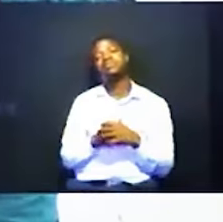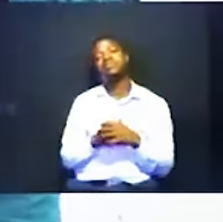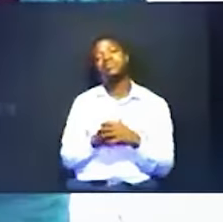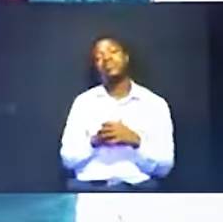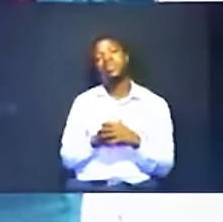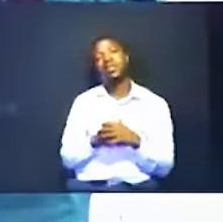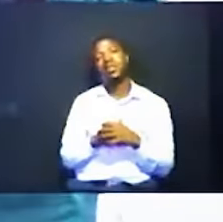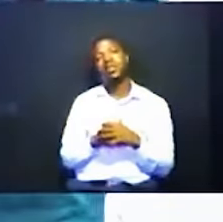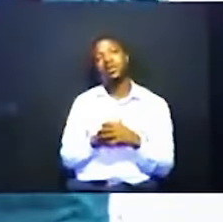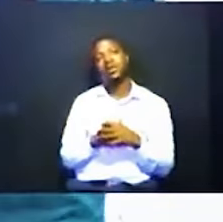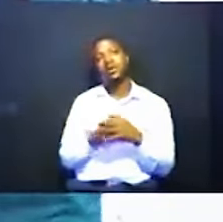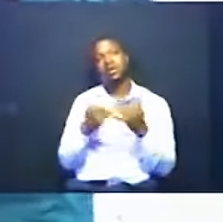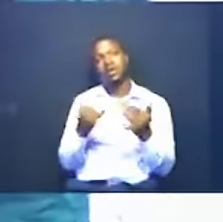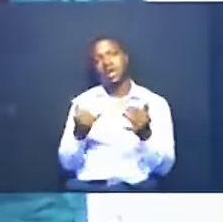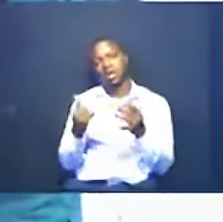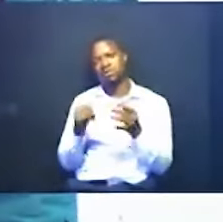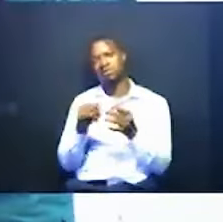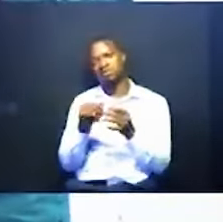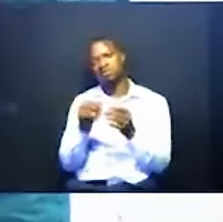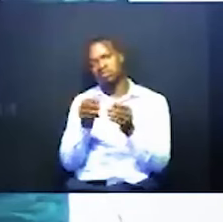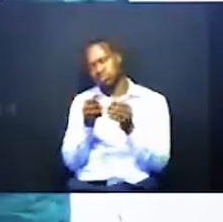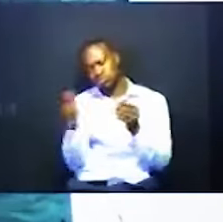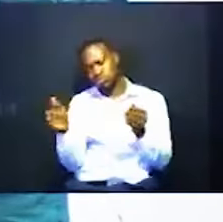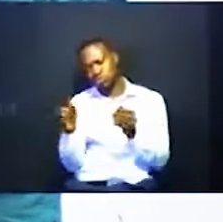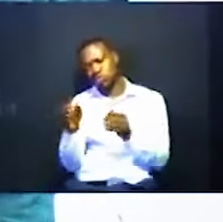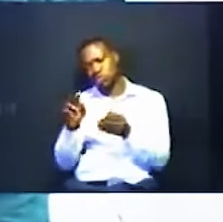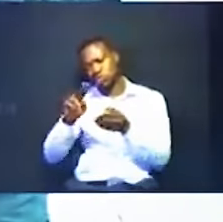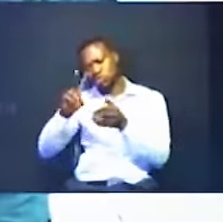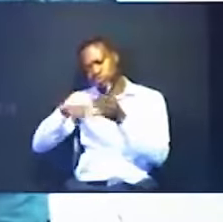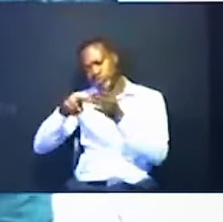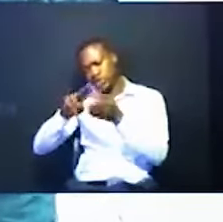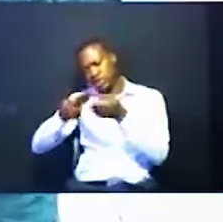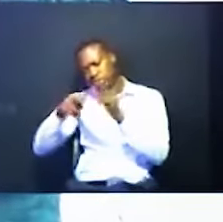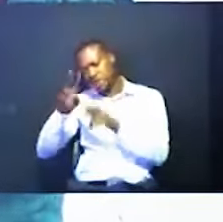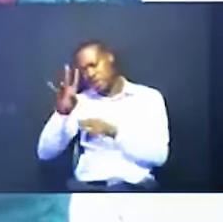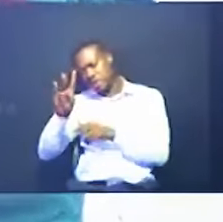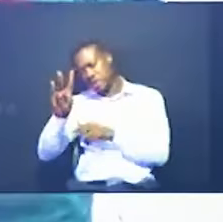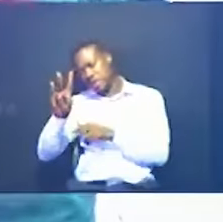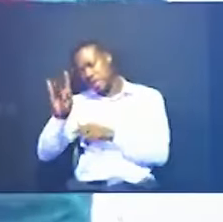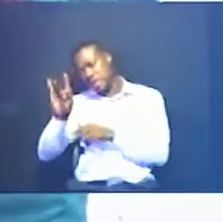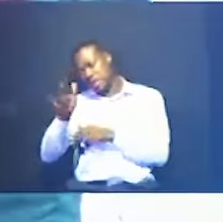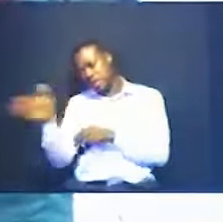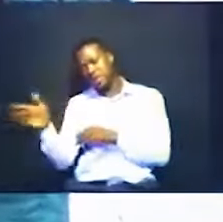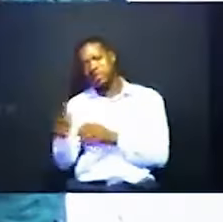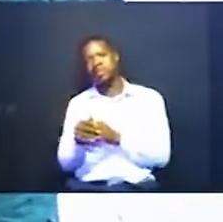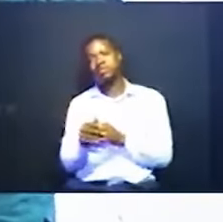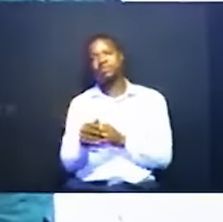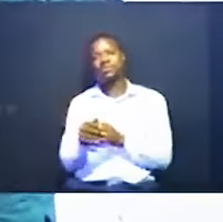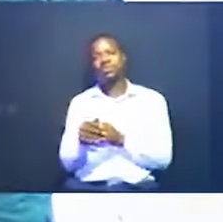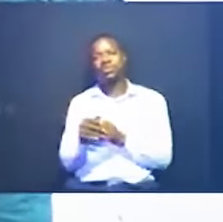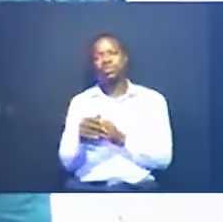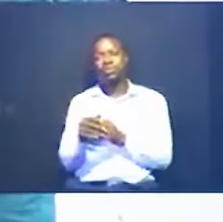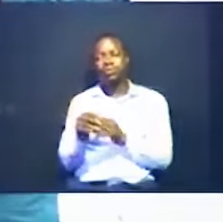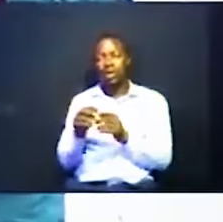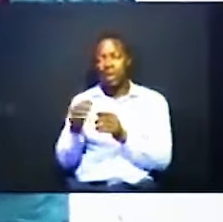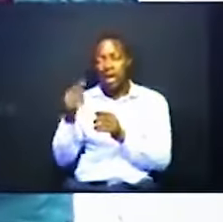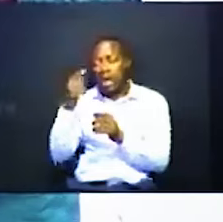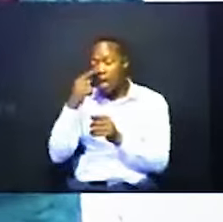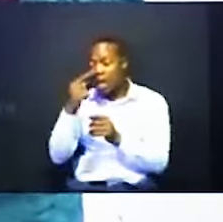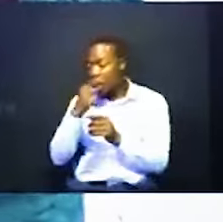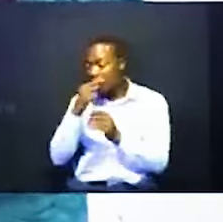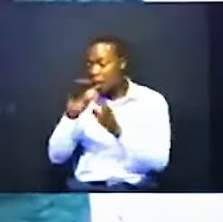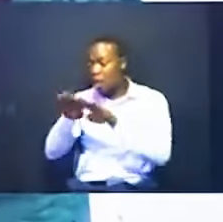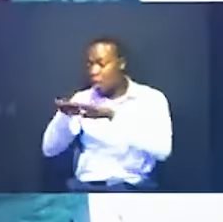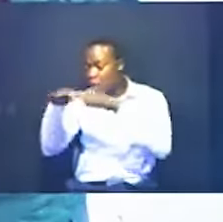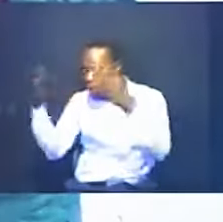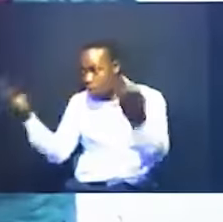ensem. Now let's take the big one, verse 18. Afeni kesepa when you do what you know. To open their eyes and